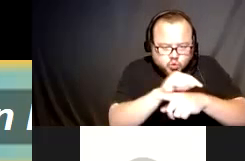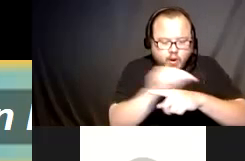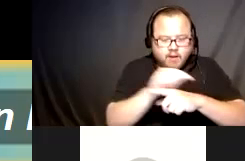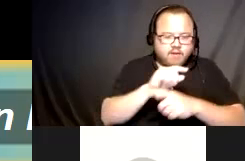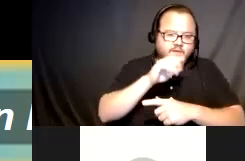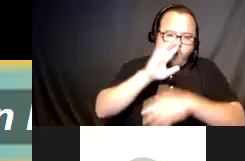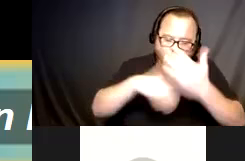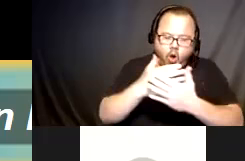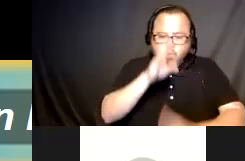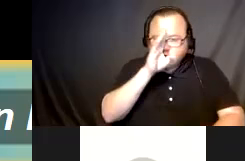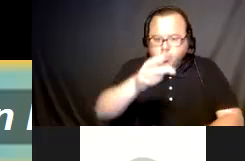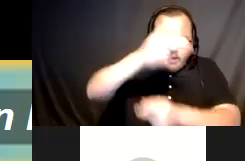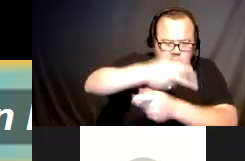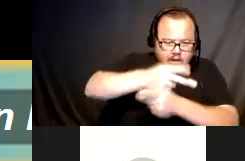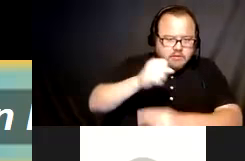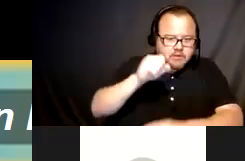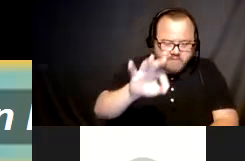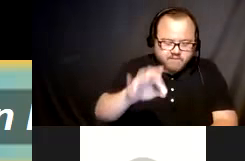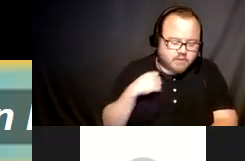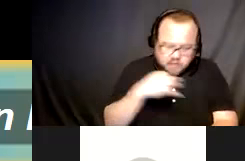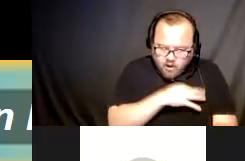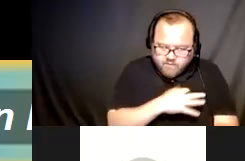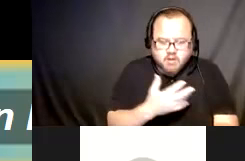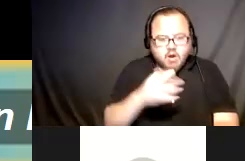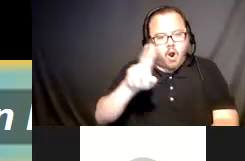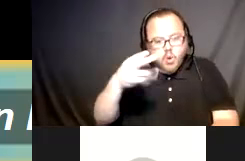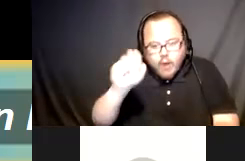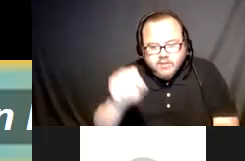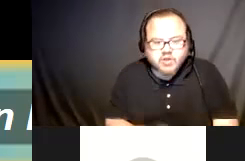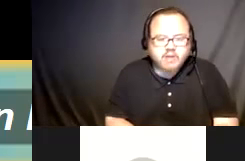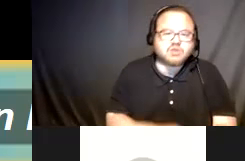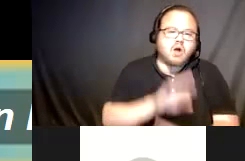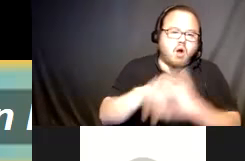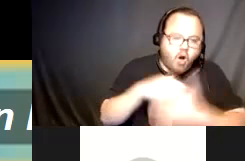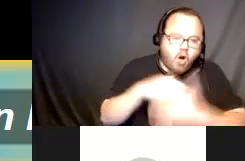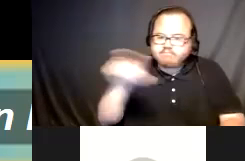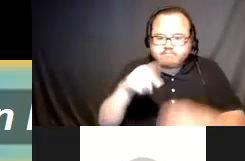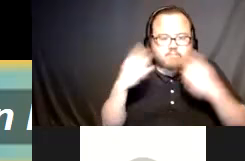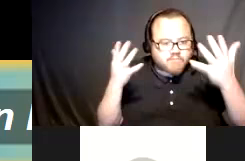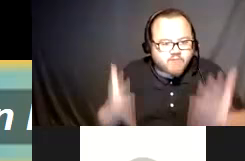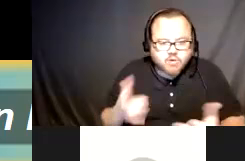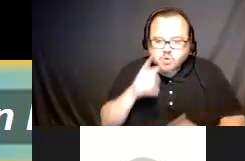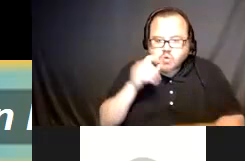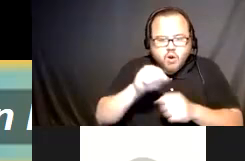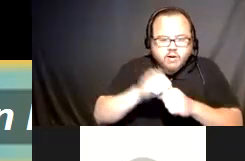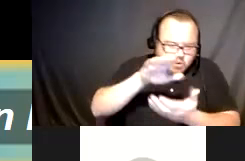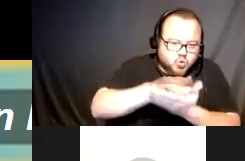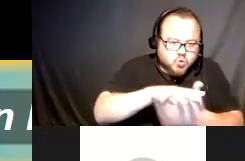direct care staff, including RUHS and other direct service providers like people working in the